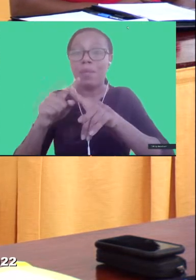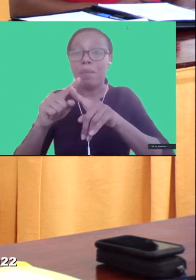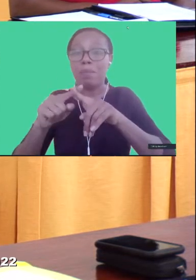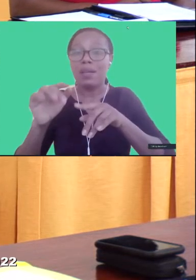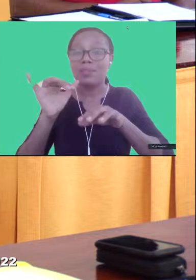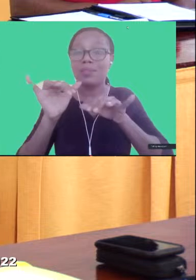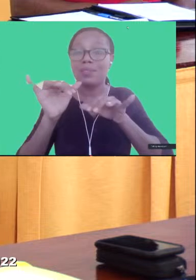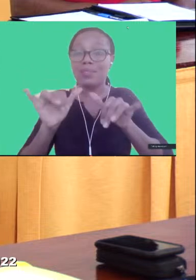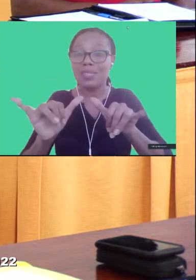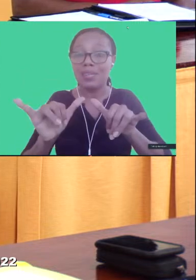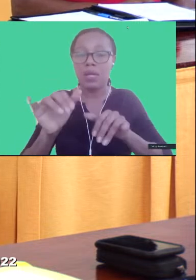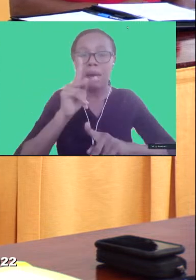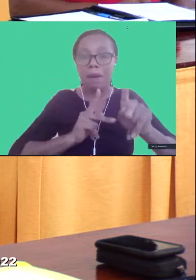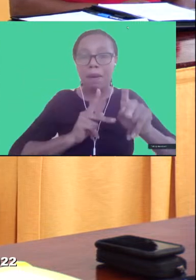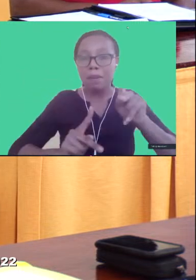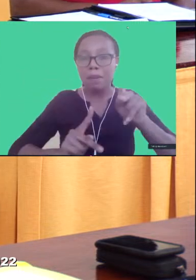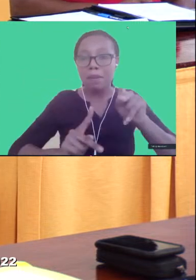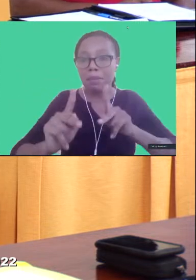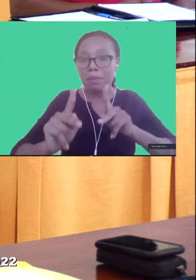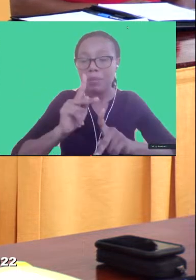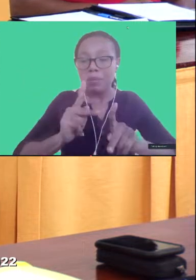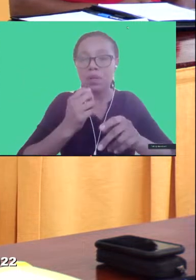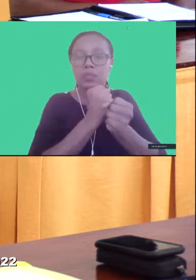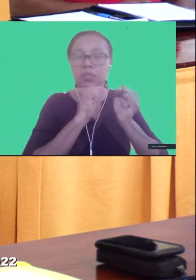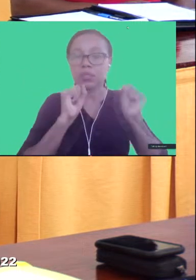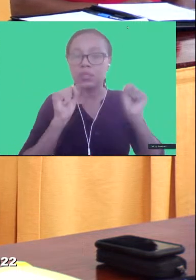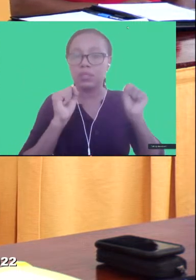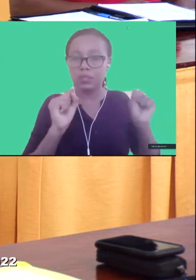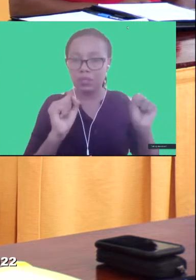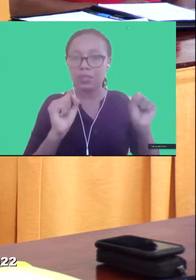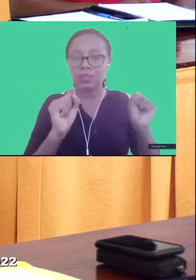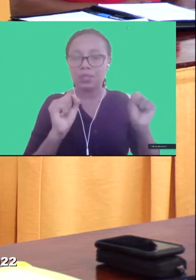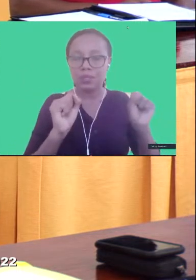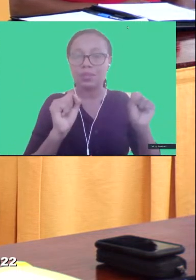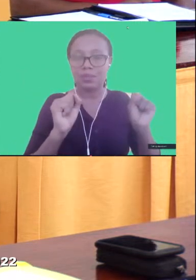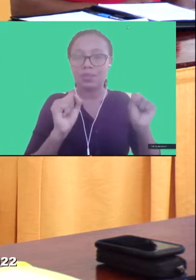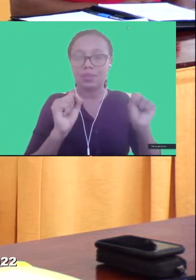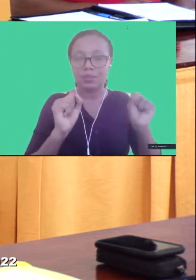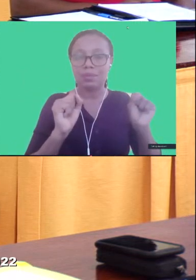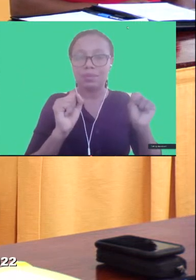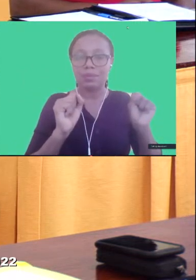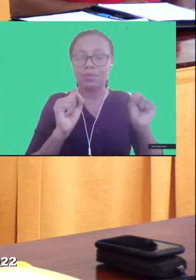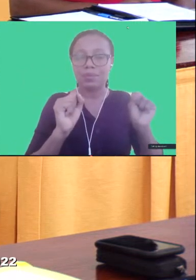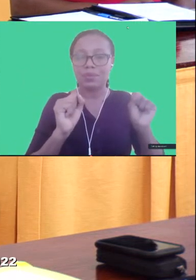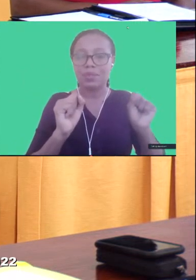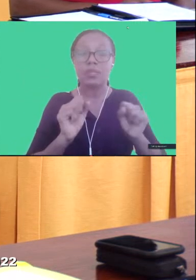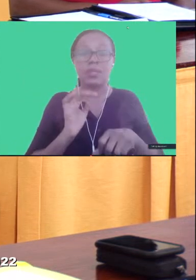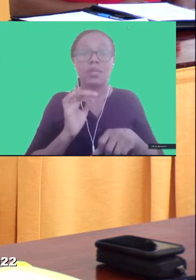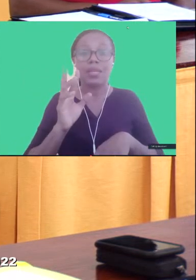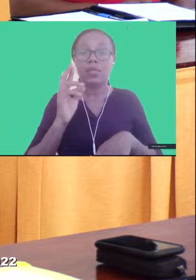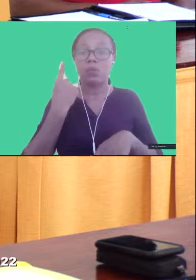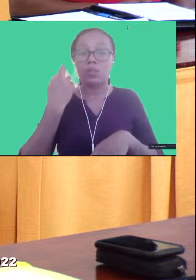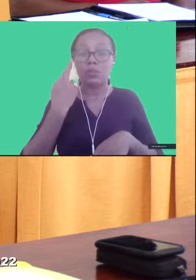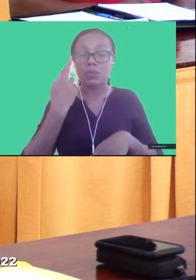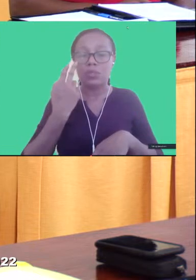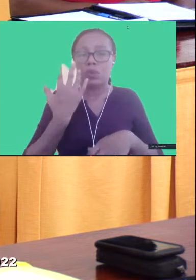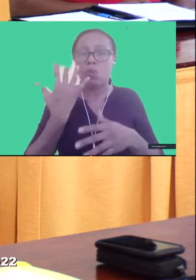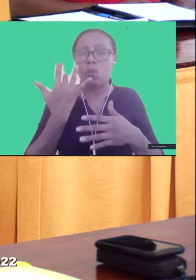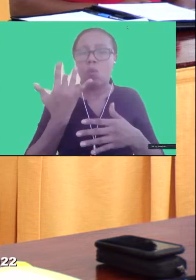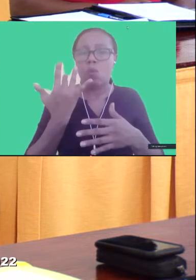And that was the reason why, one of the reasons why I would have gone to have those conversations with vendors. They fully understand